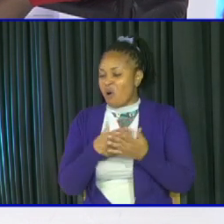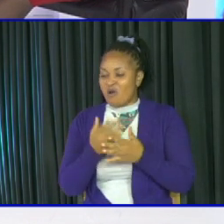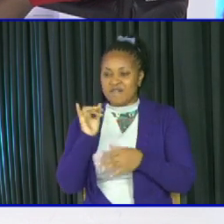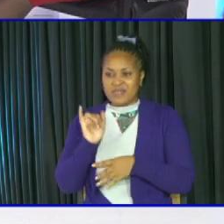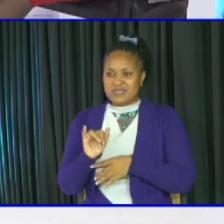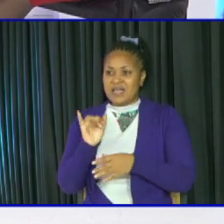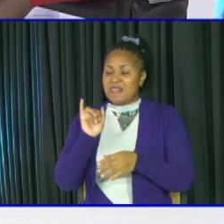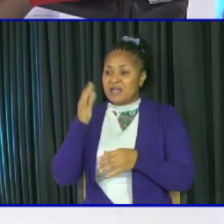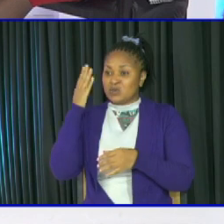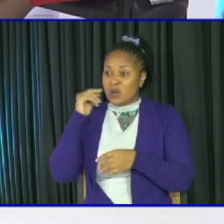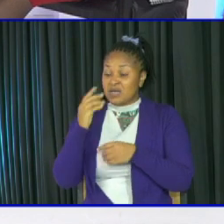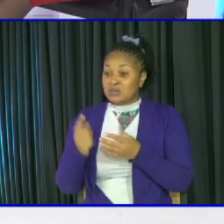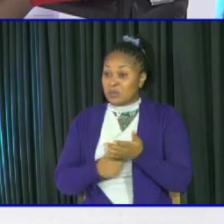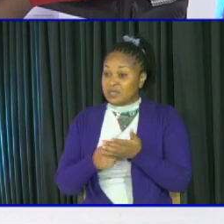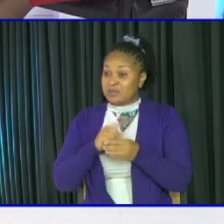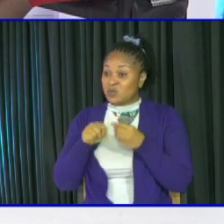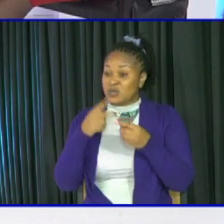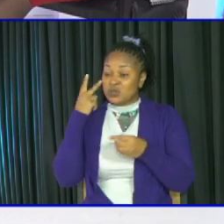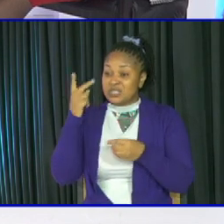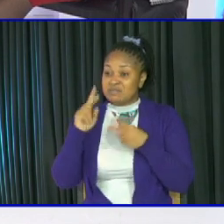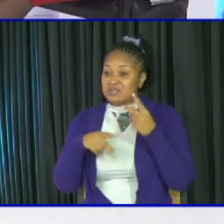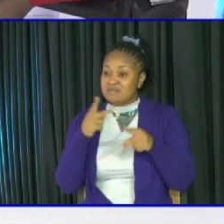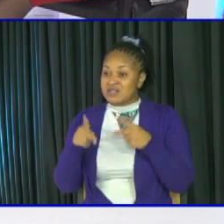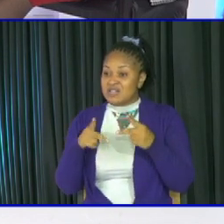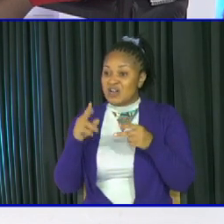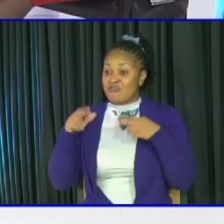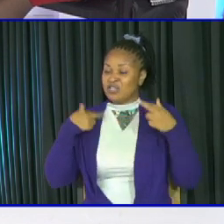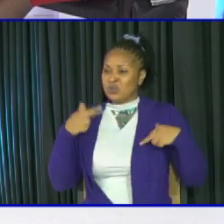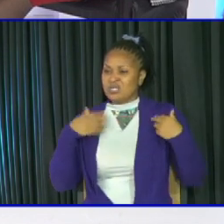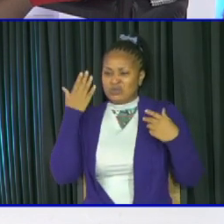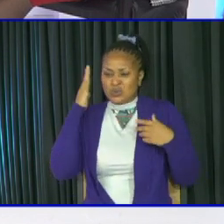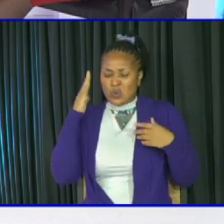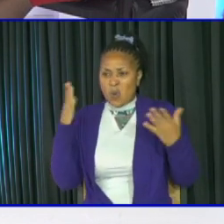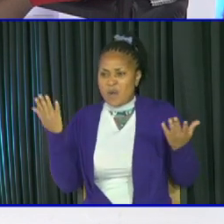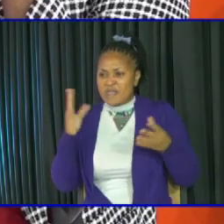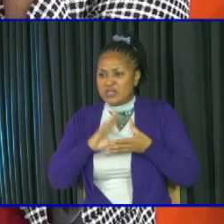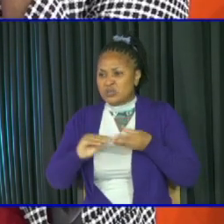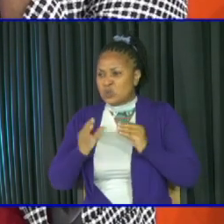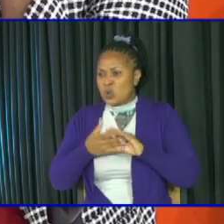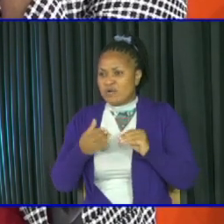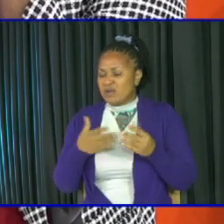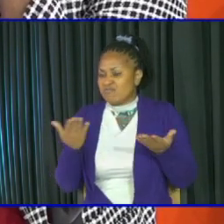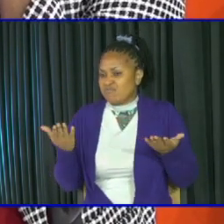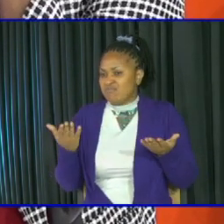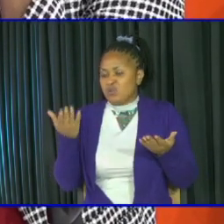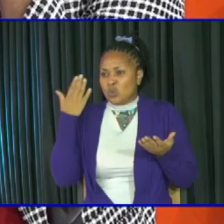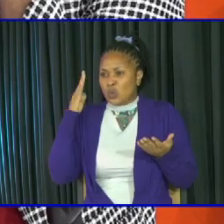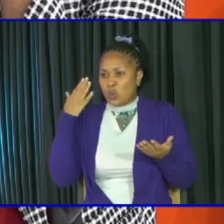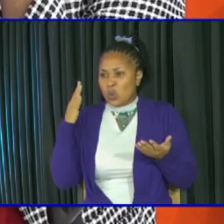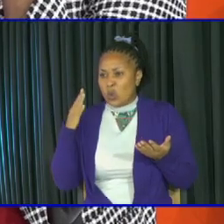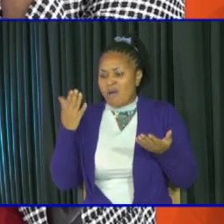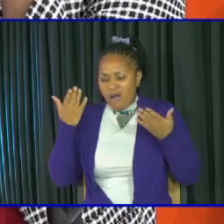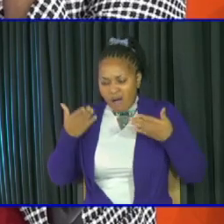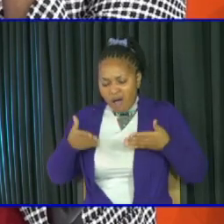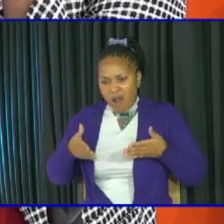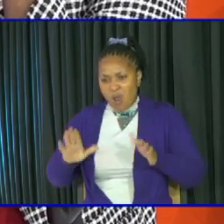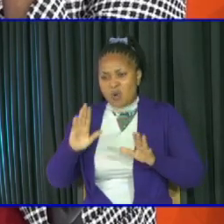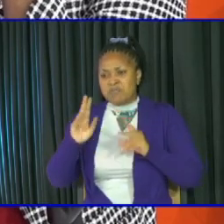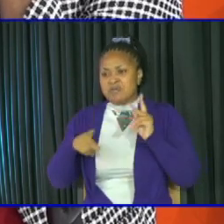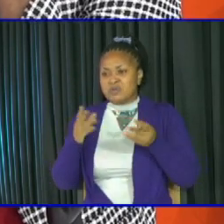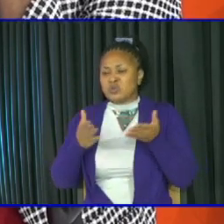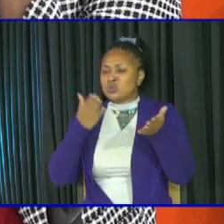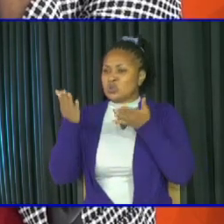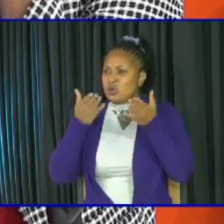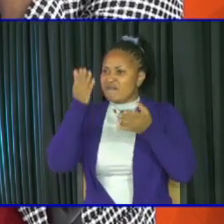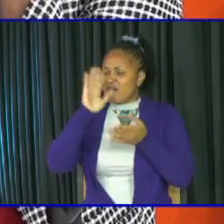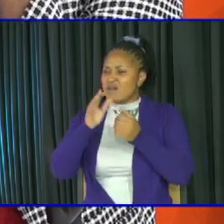why sometimes when we see people rejoicing, you don't know what their story has been. Come on. Let the people serve God and